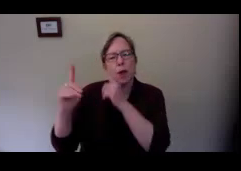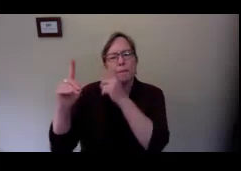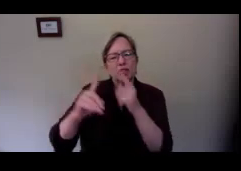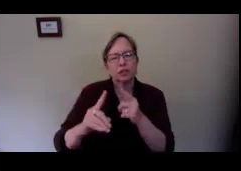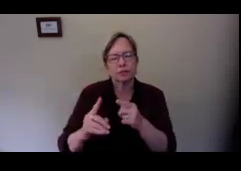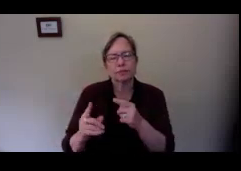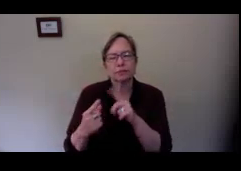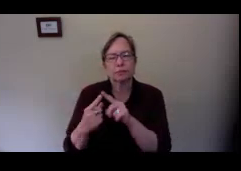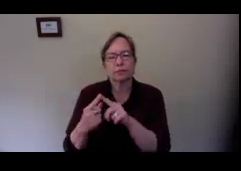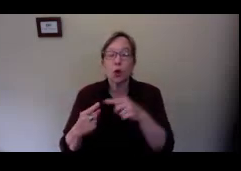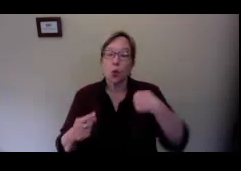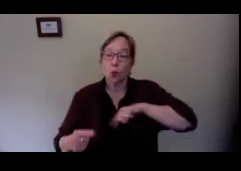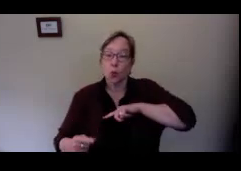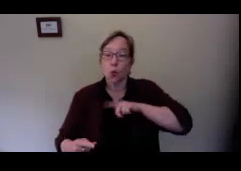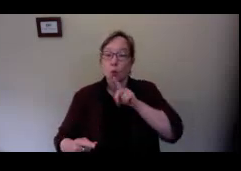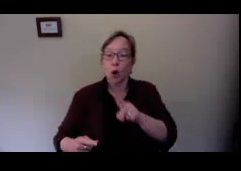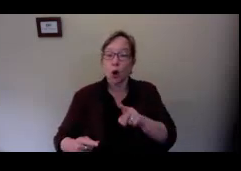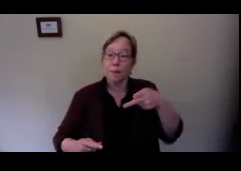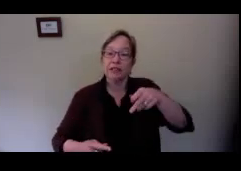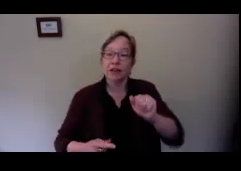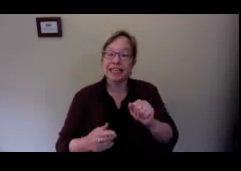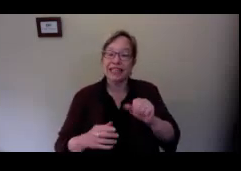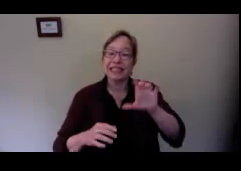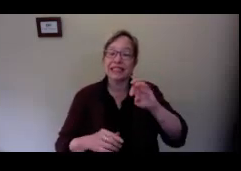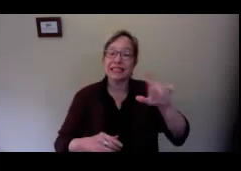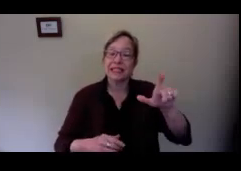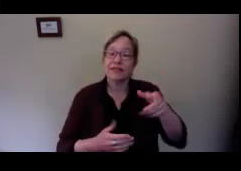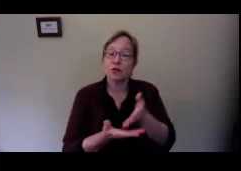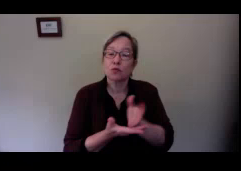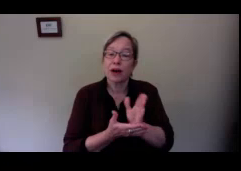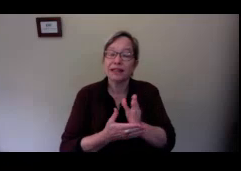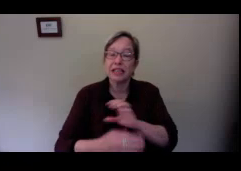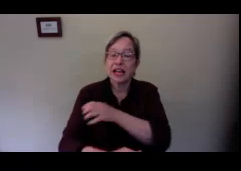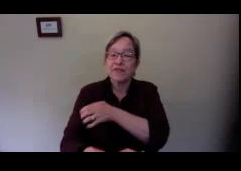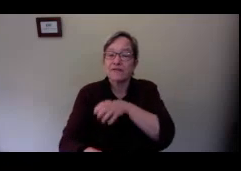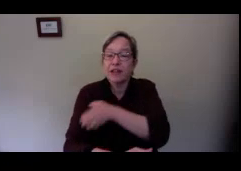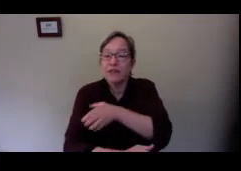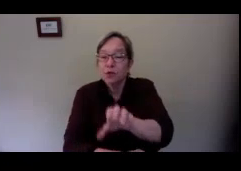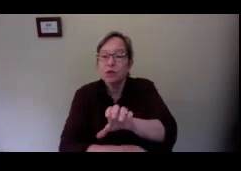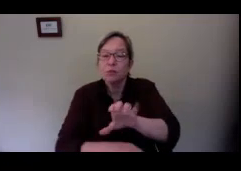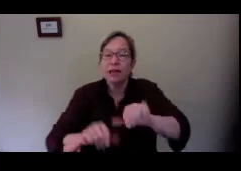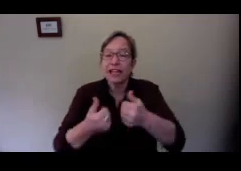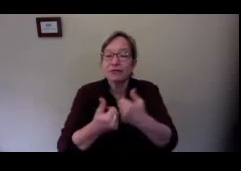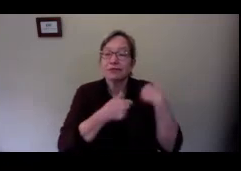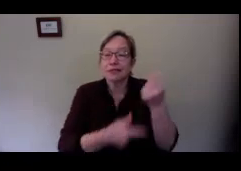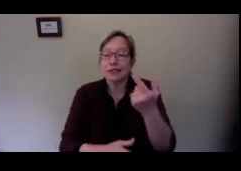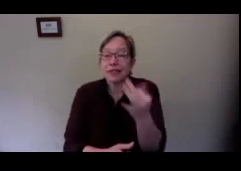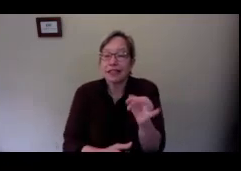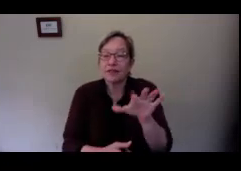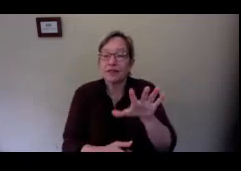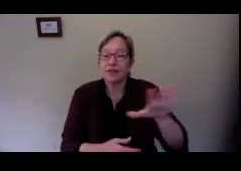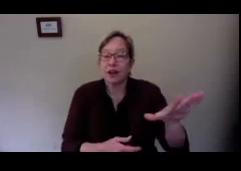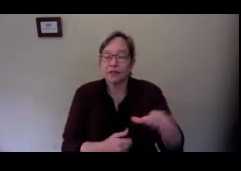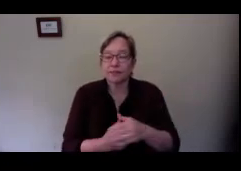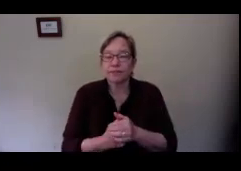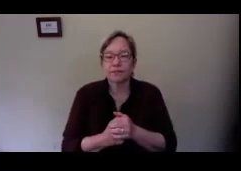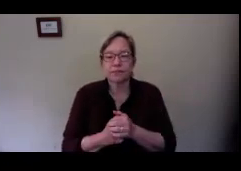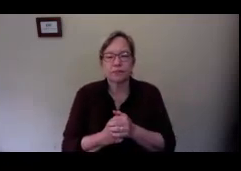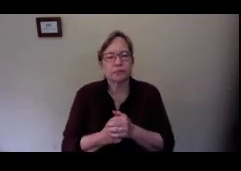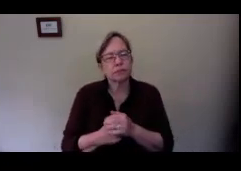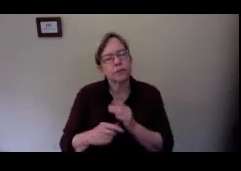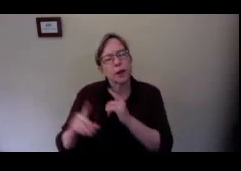are Pennsylvania's civil rights enforcement agency here since 1955. We have a two-part mission, and